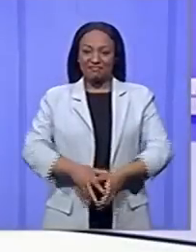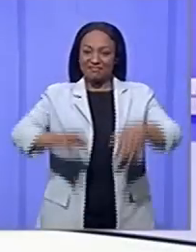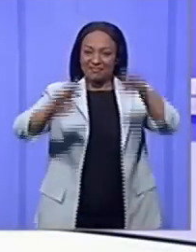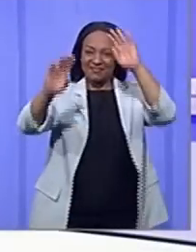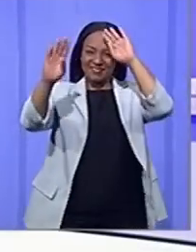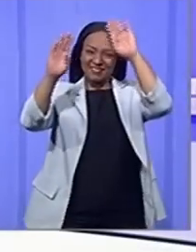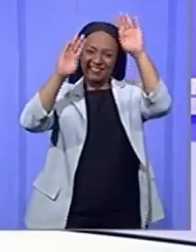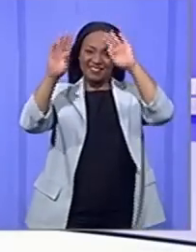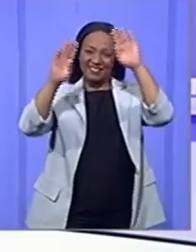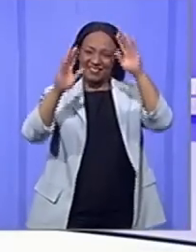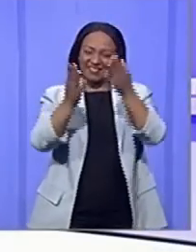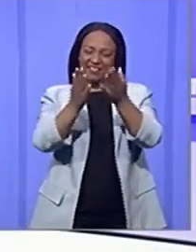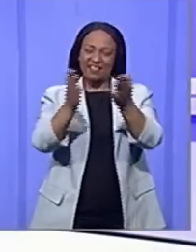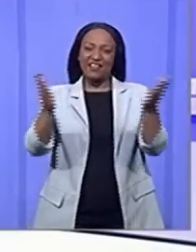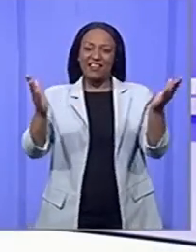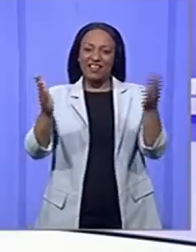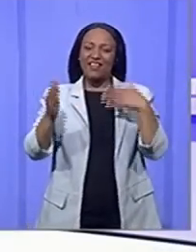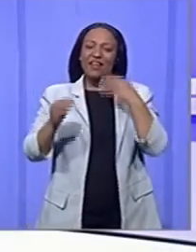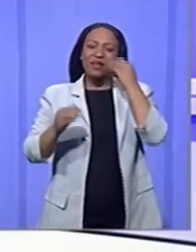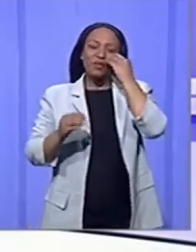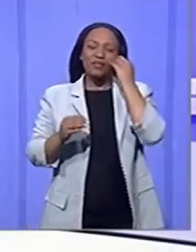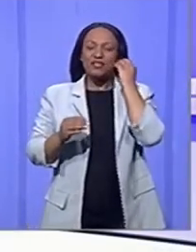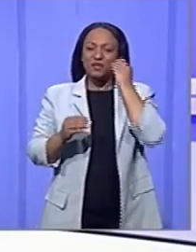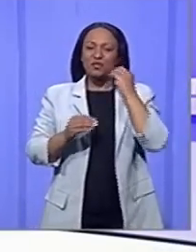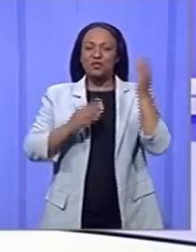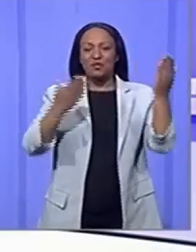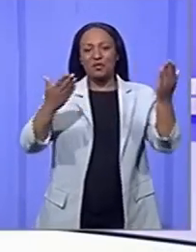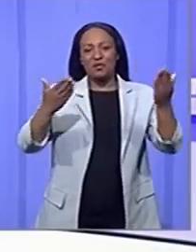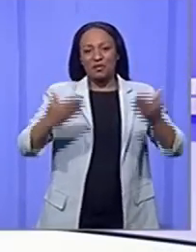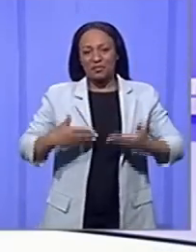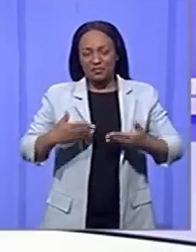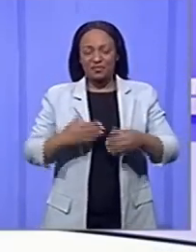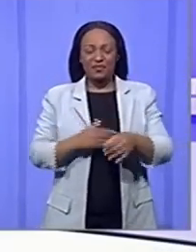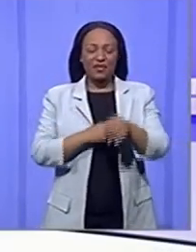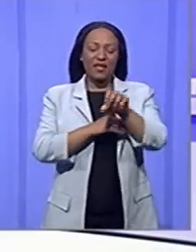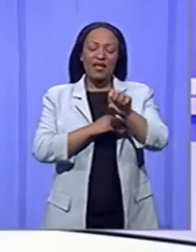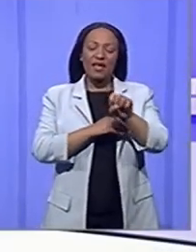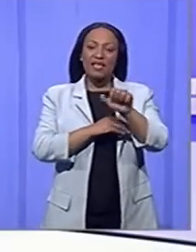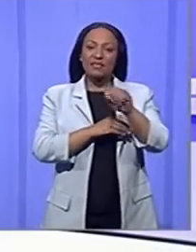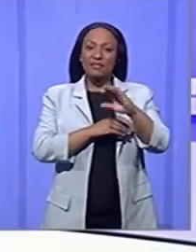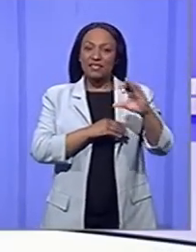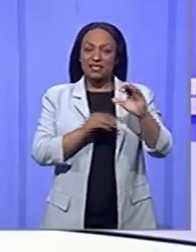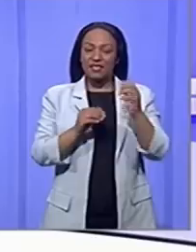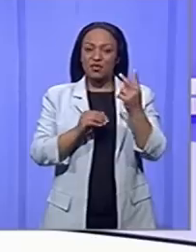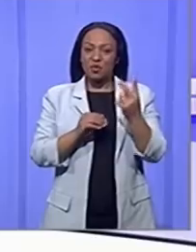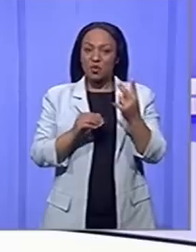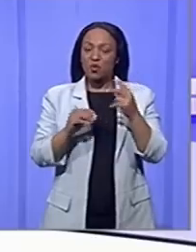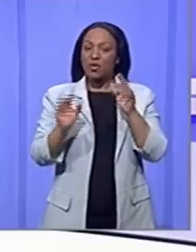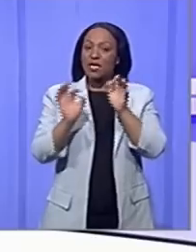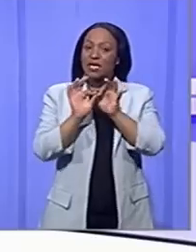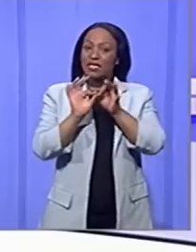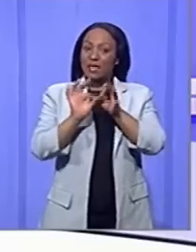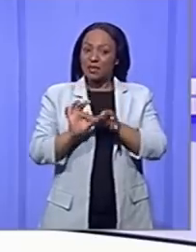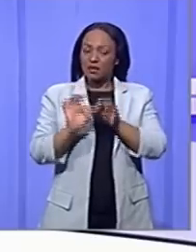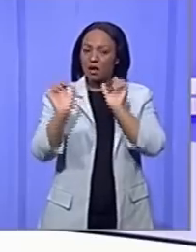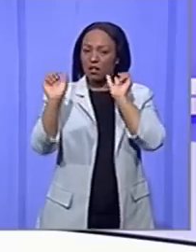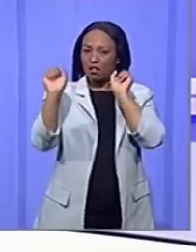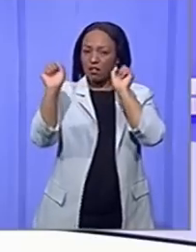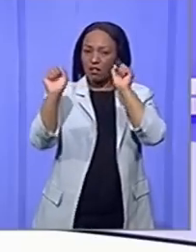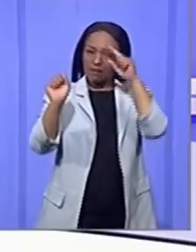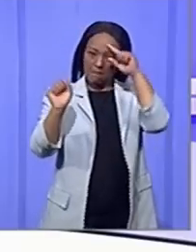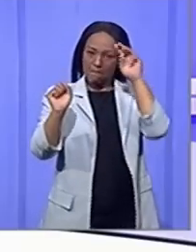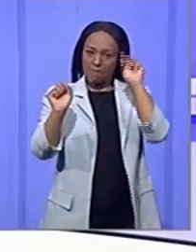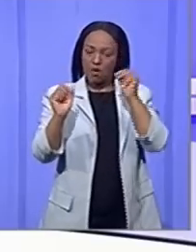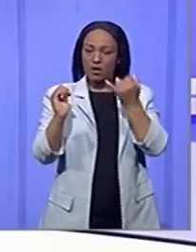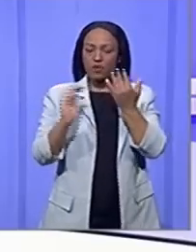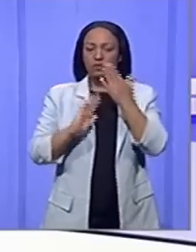Dumelang baheso la moetswe kgasong ena ya ditaba tsa Sesotho ho SABC2 puong ya matsoho ke tsamaya le Mphotime empa ha re qale ka